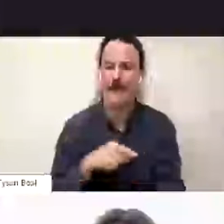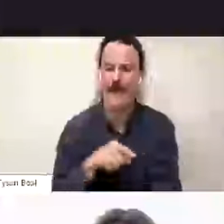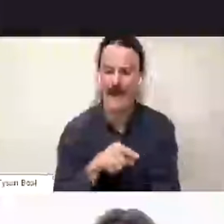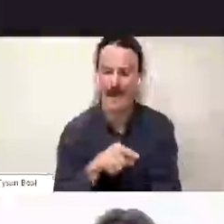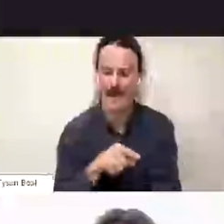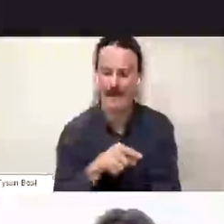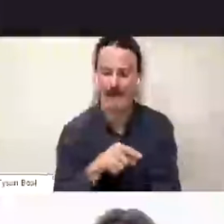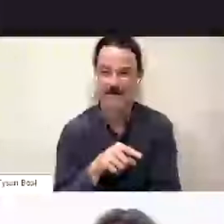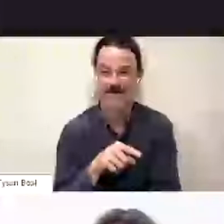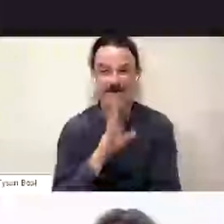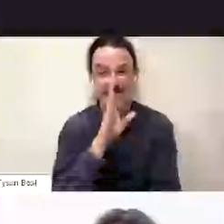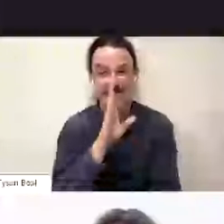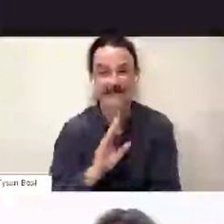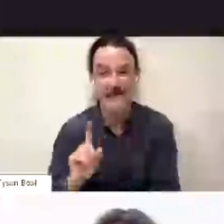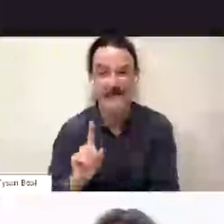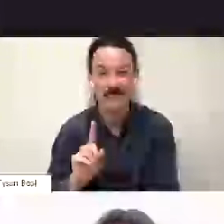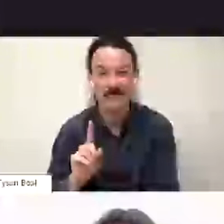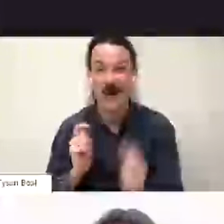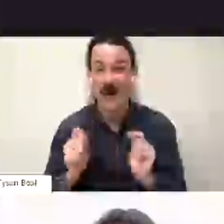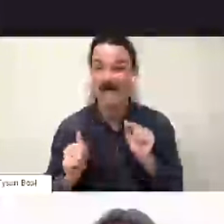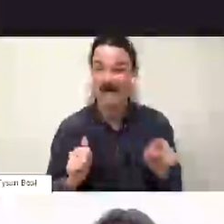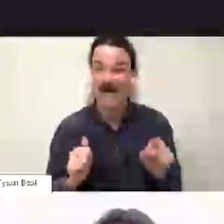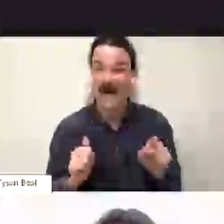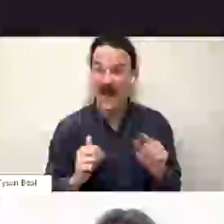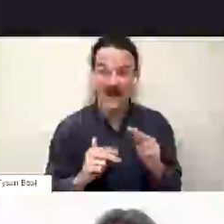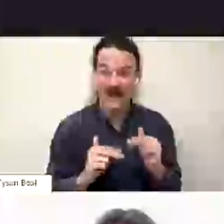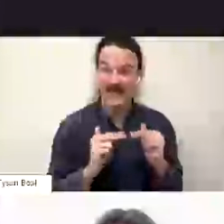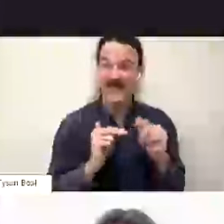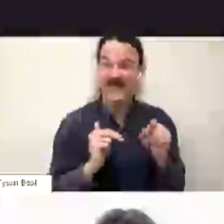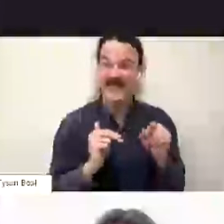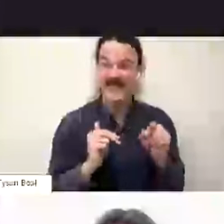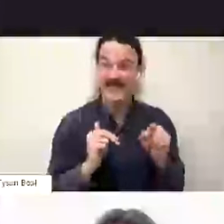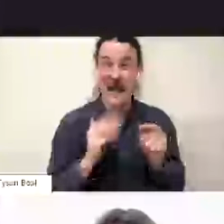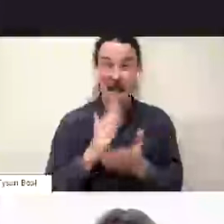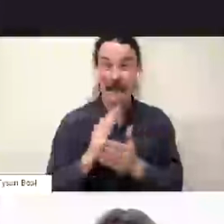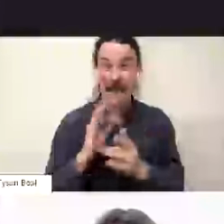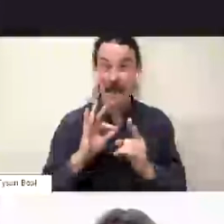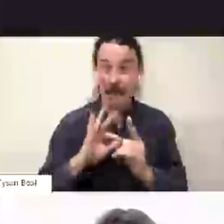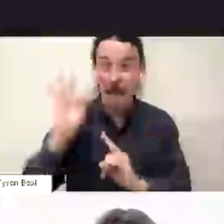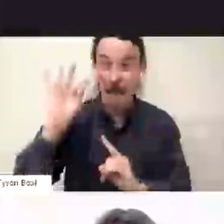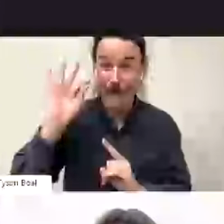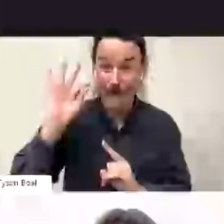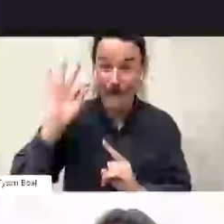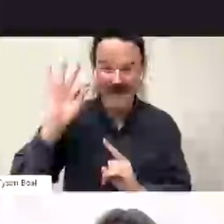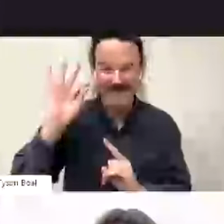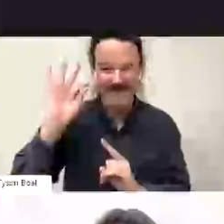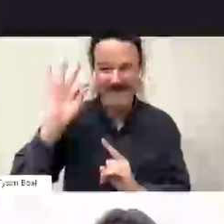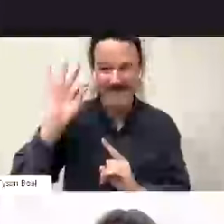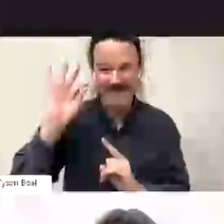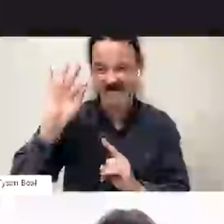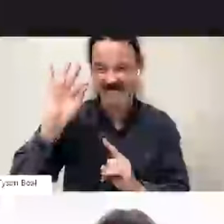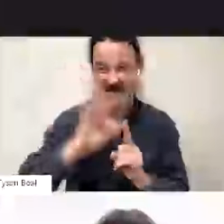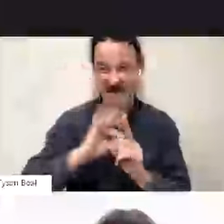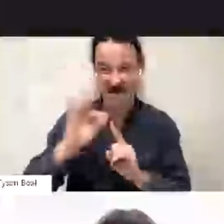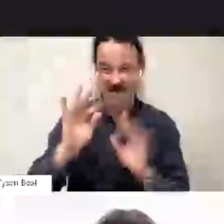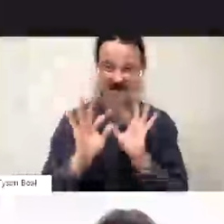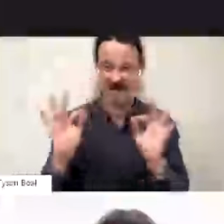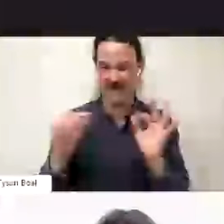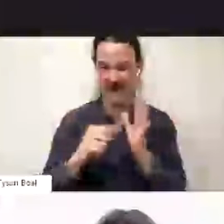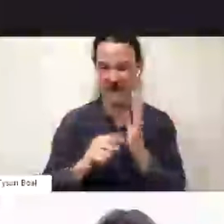really there has been no meaningful change in relation to fair and equitable access